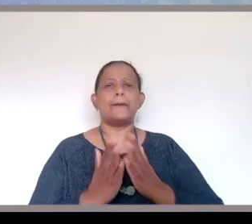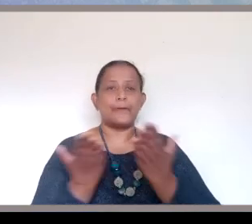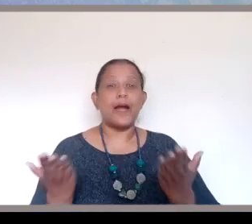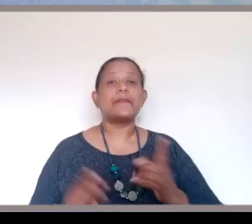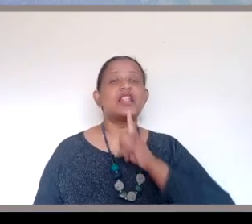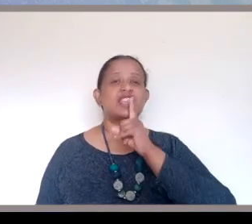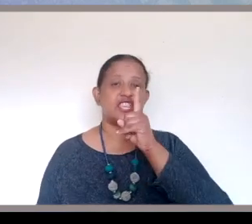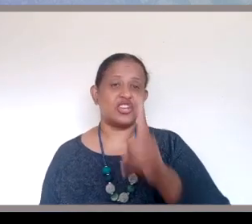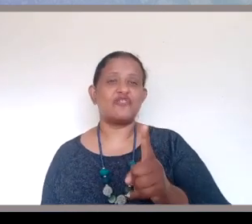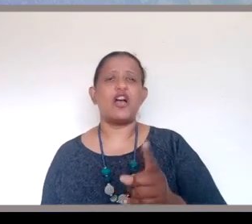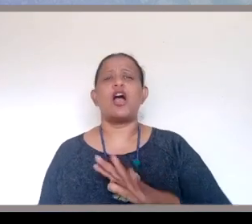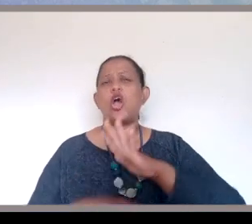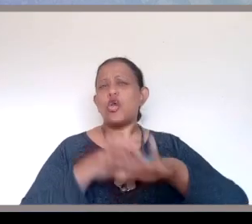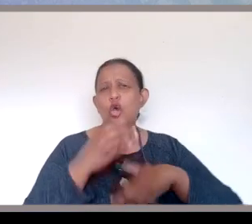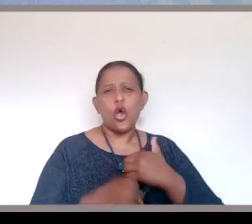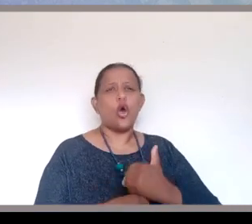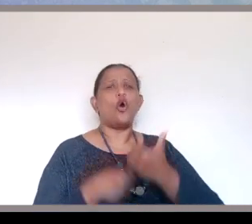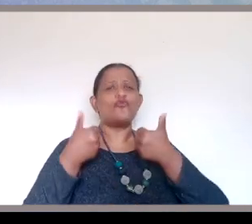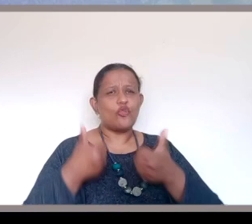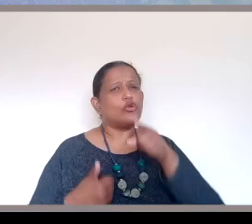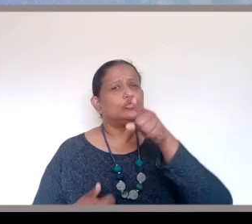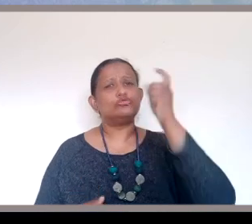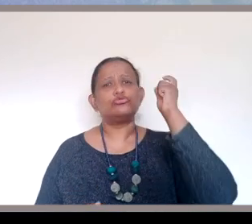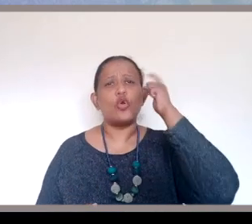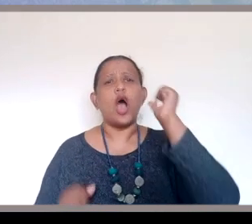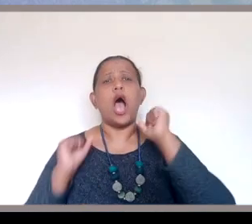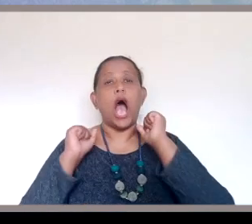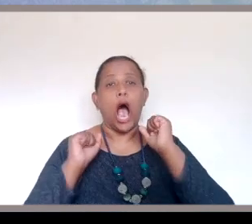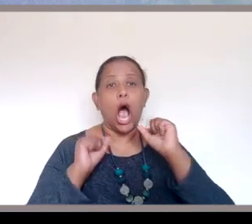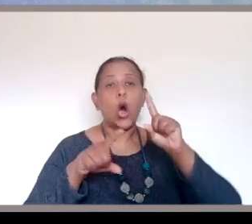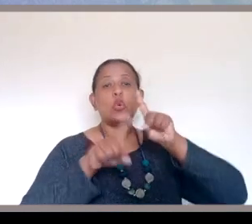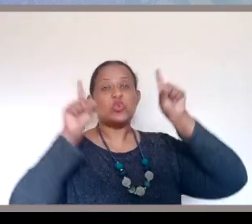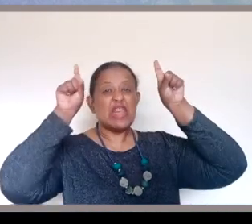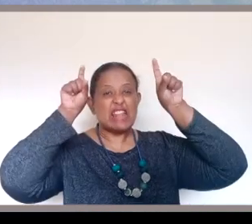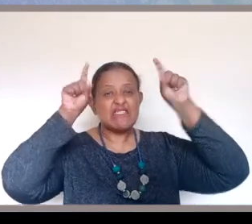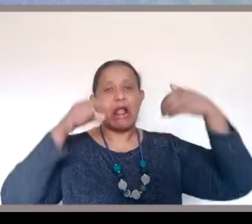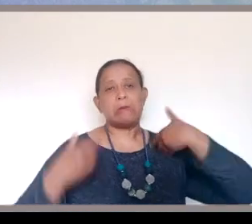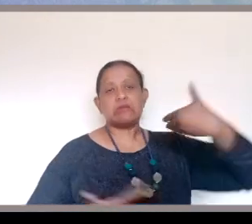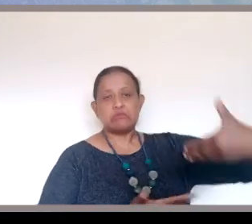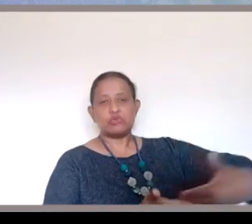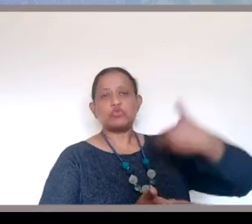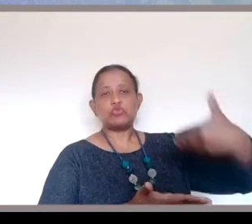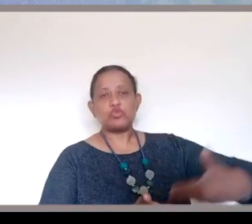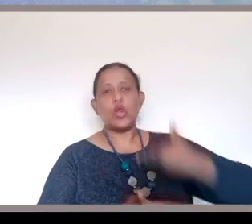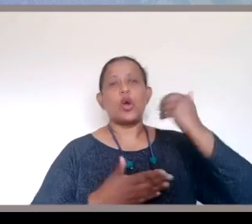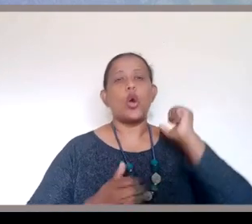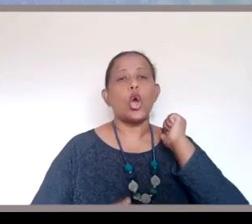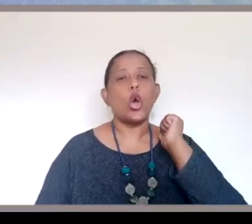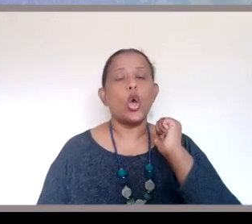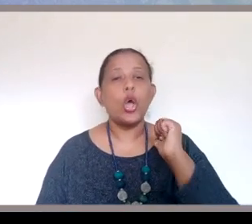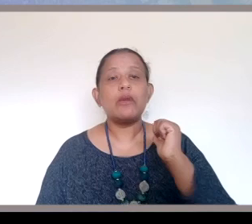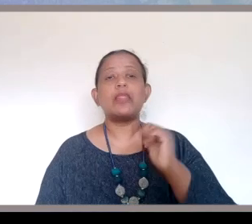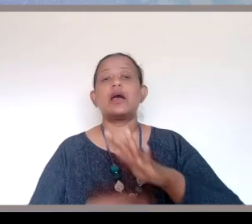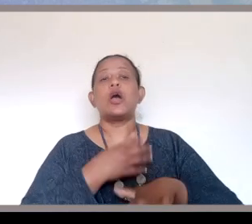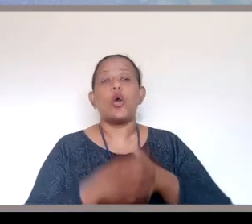devil operates, how he tempts. The only thing you can say about the devil that's good is